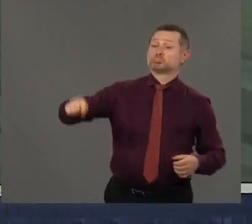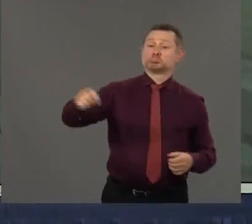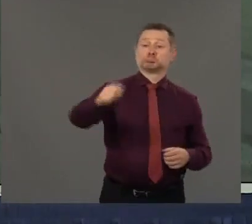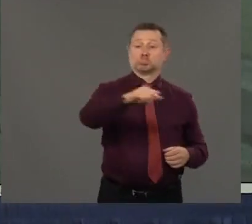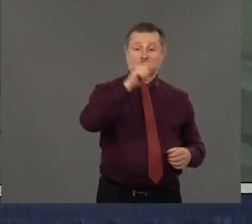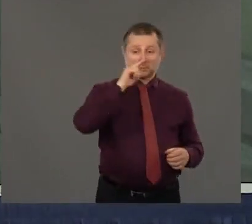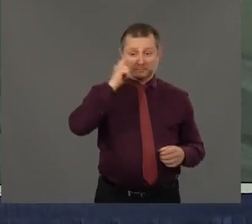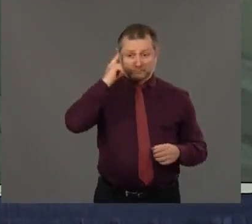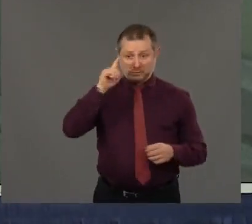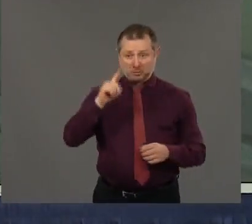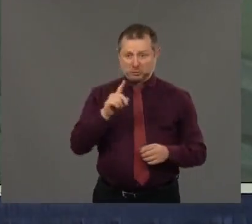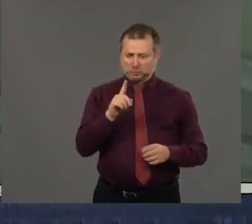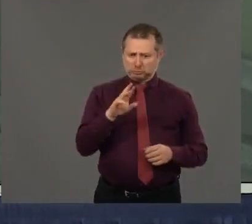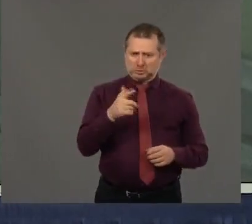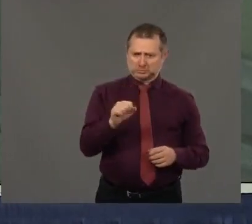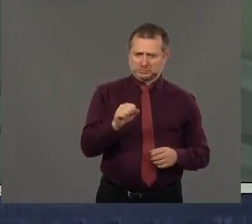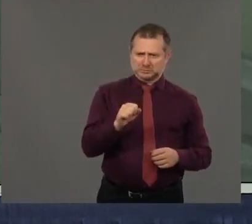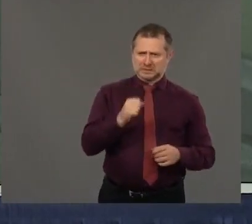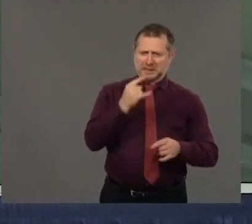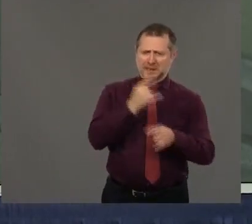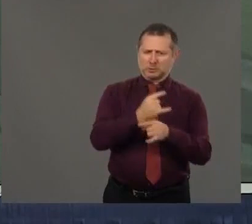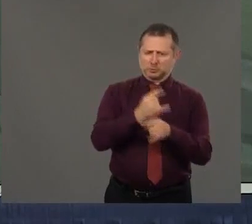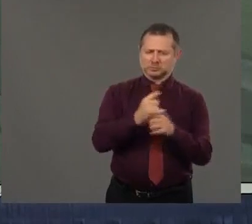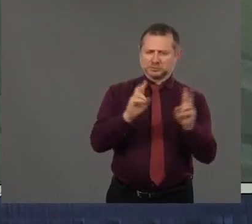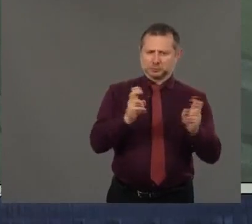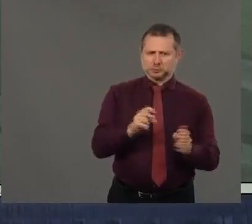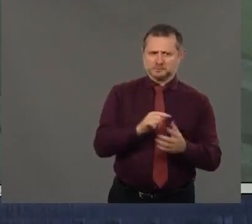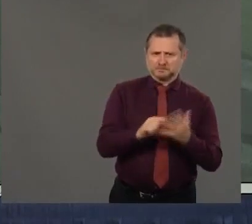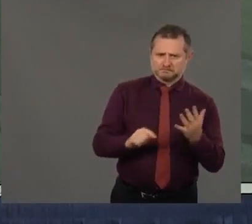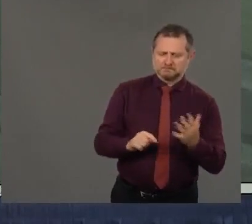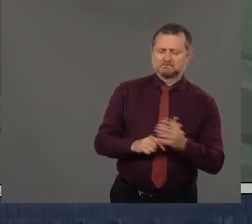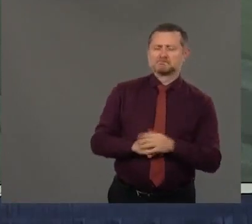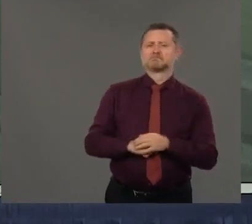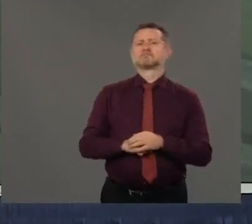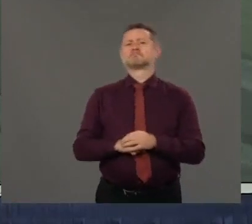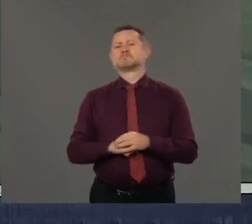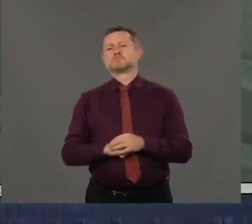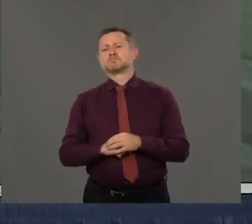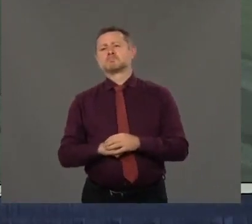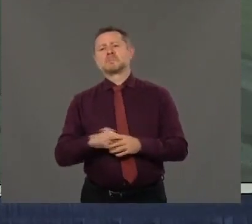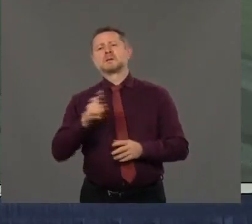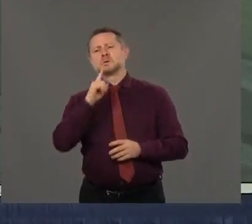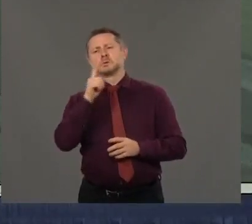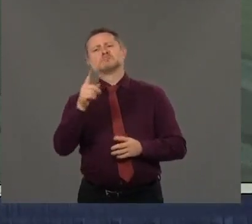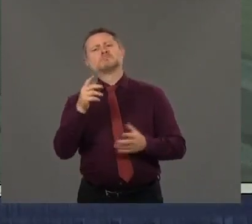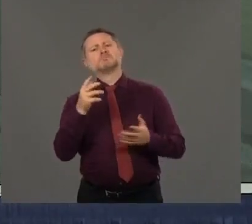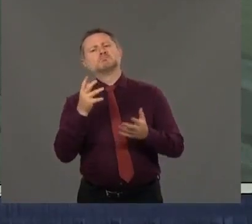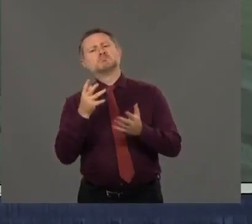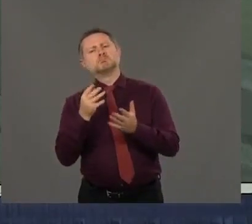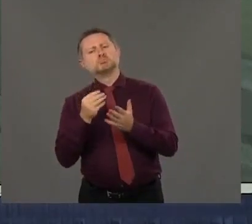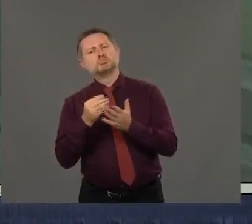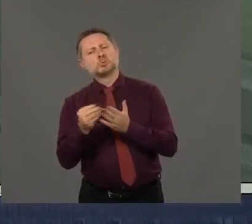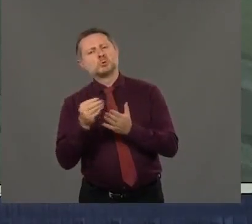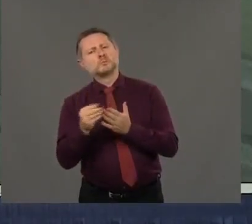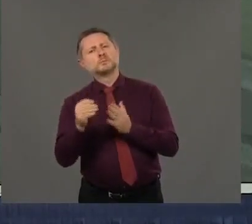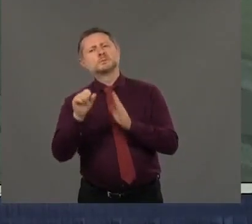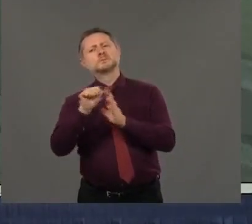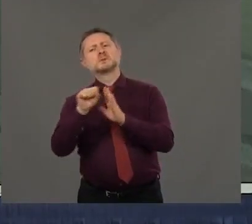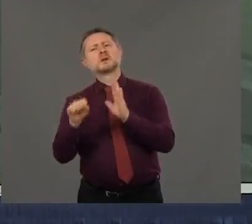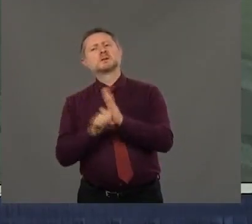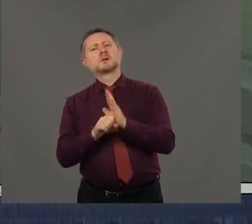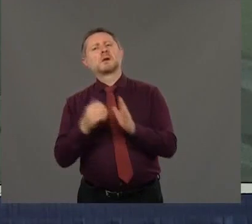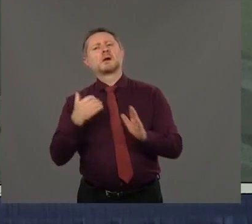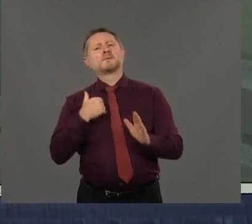You're right, it is an issue. We have done state purchasing. We have